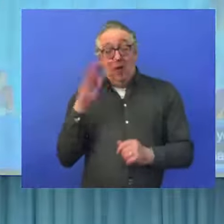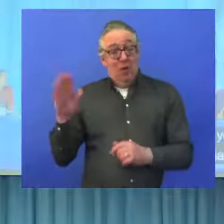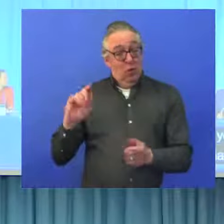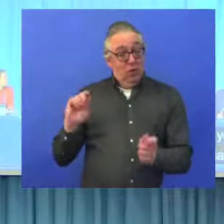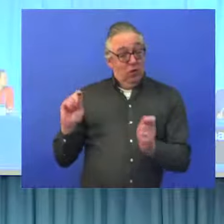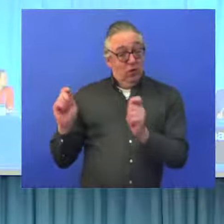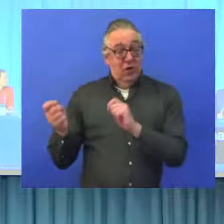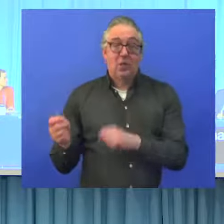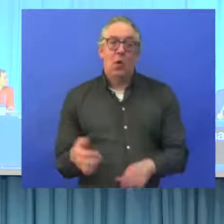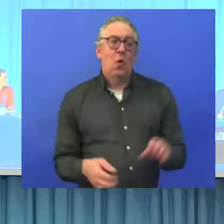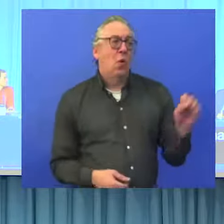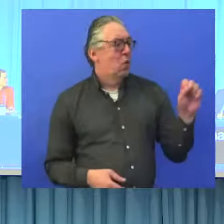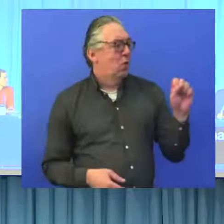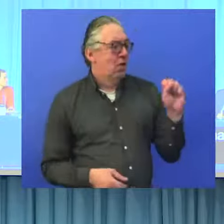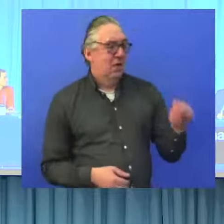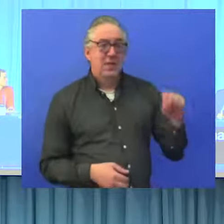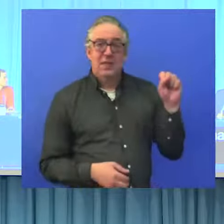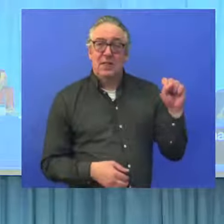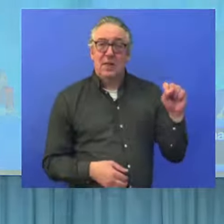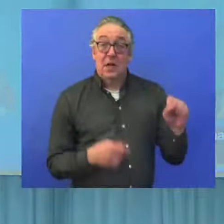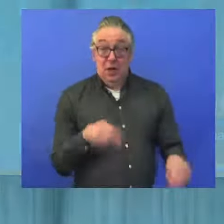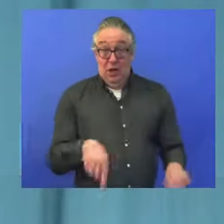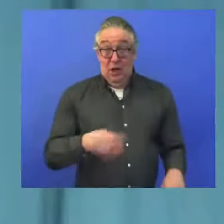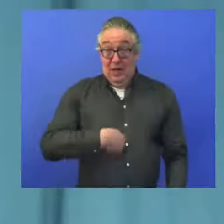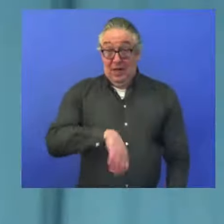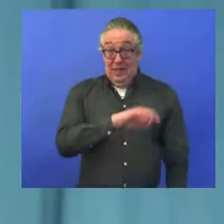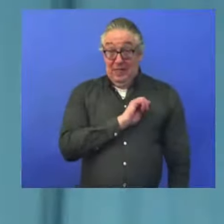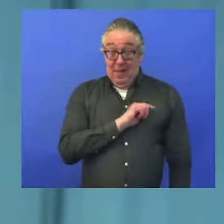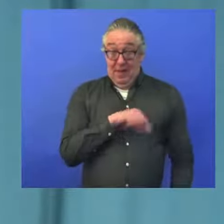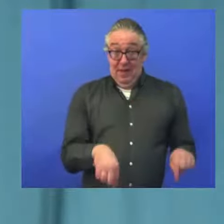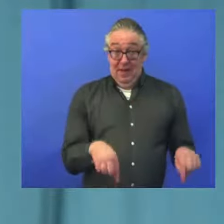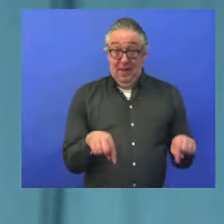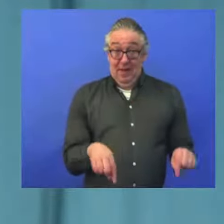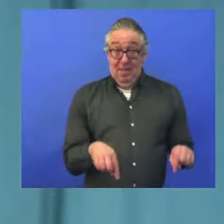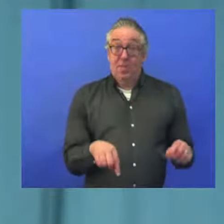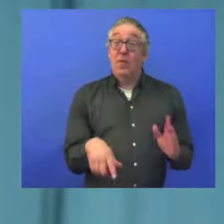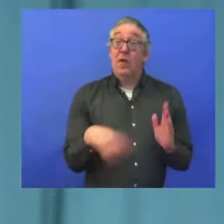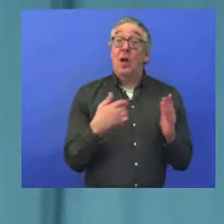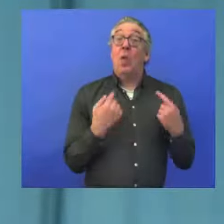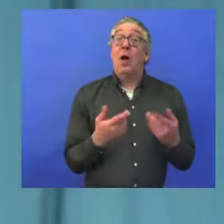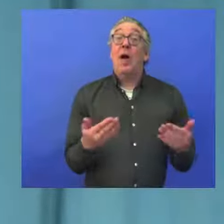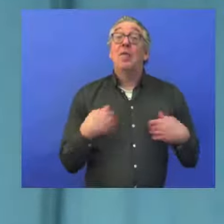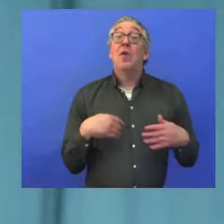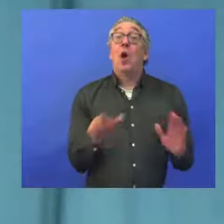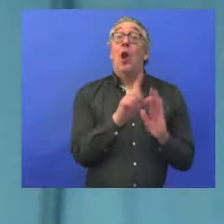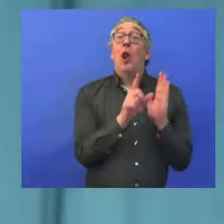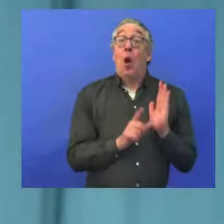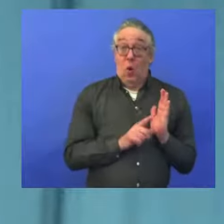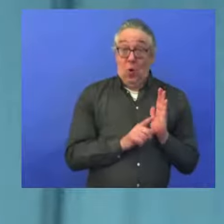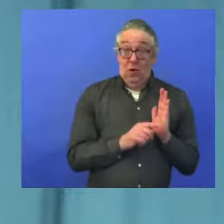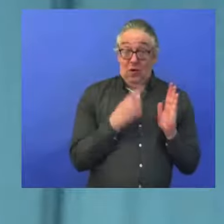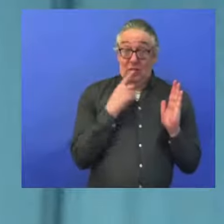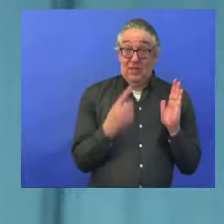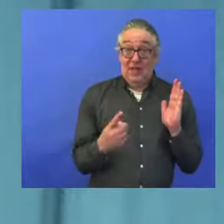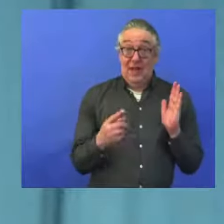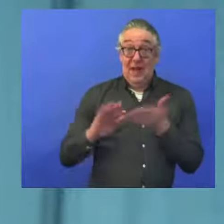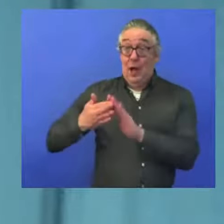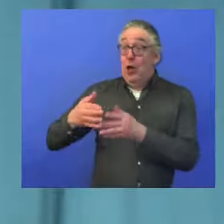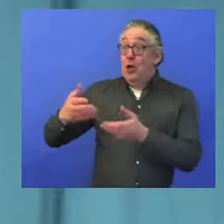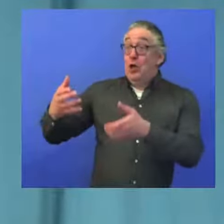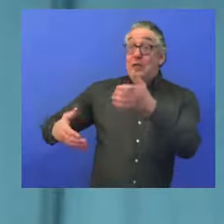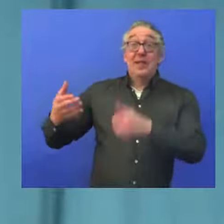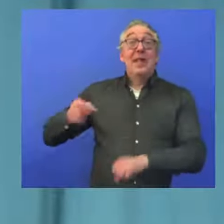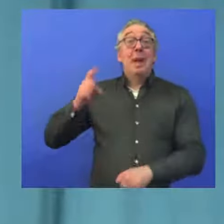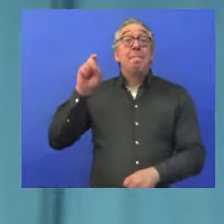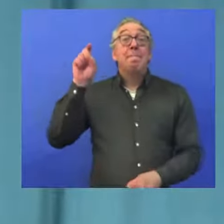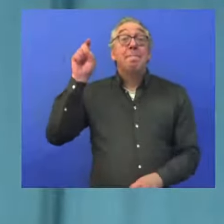Spain, where there are a law that obliges the cities to assign one spot every